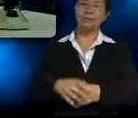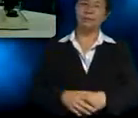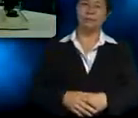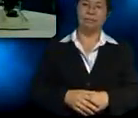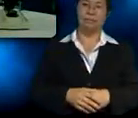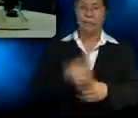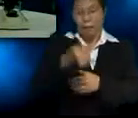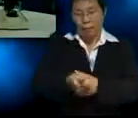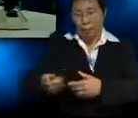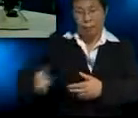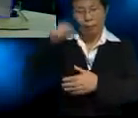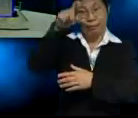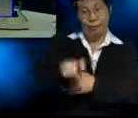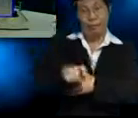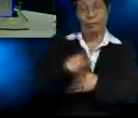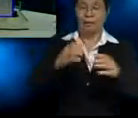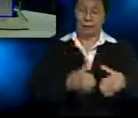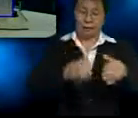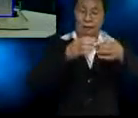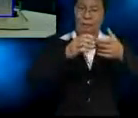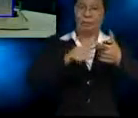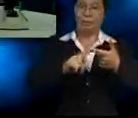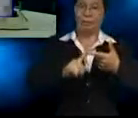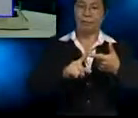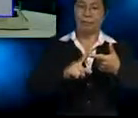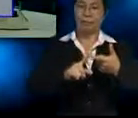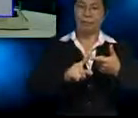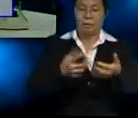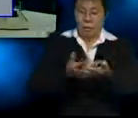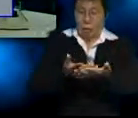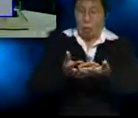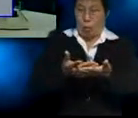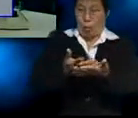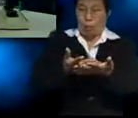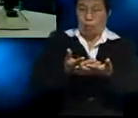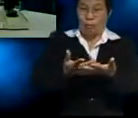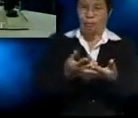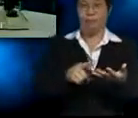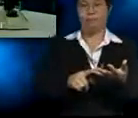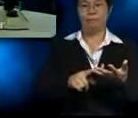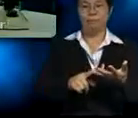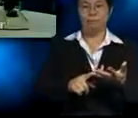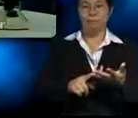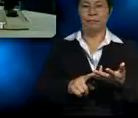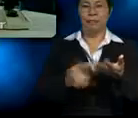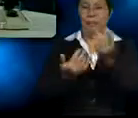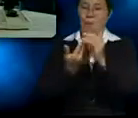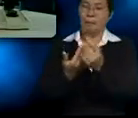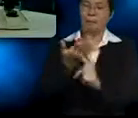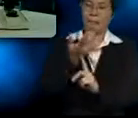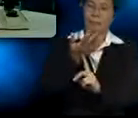The apparatus needed are beakers, wire gauze, Bunsen